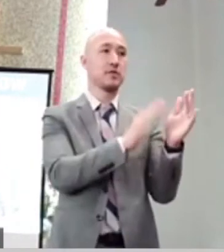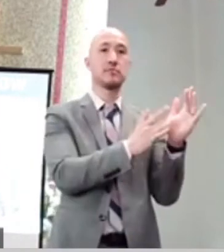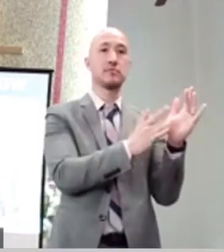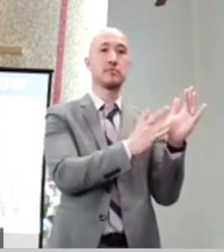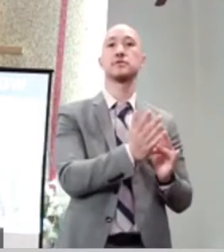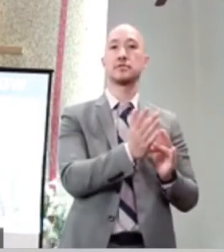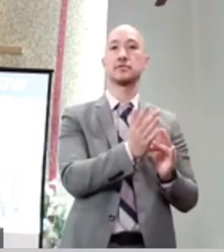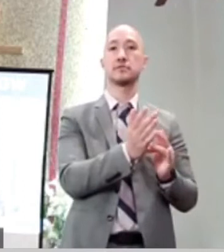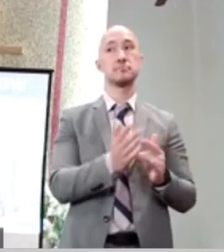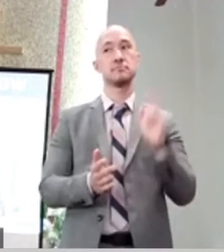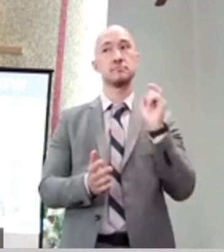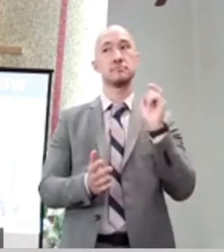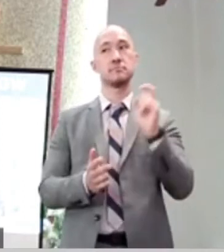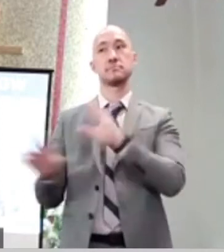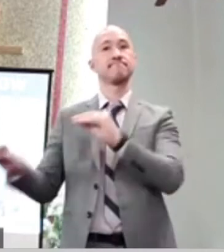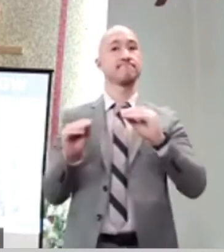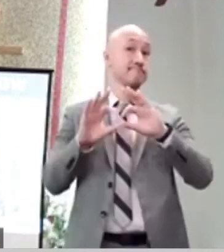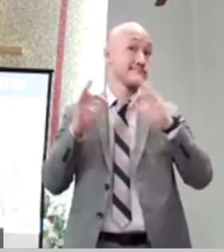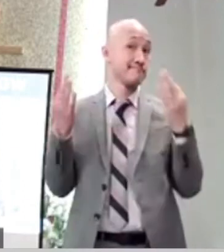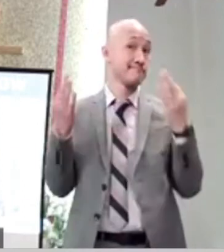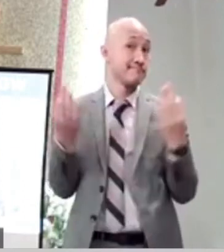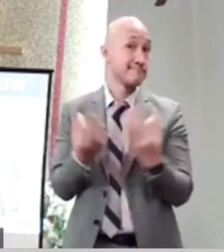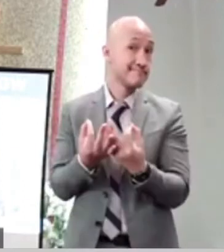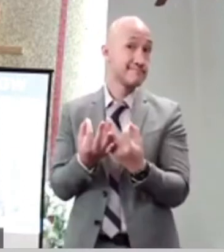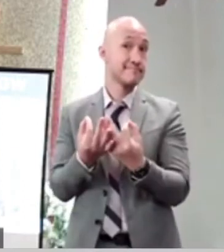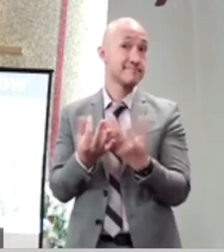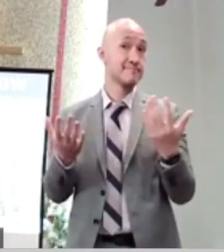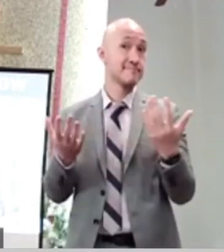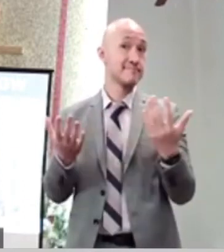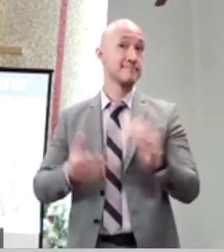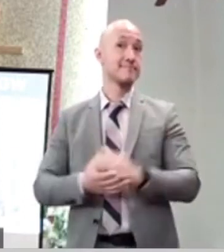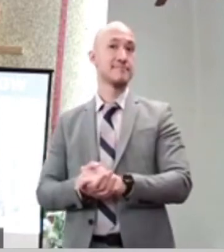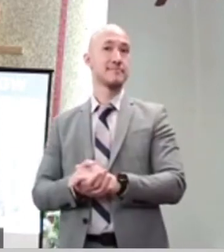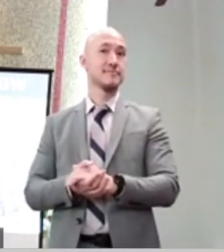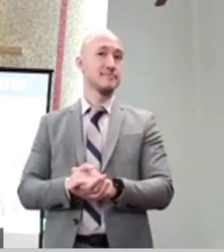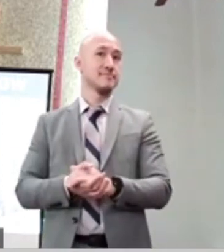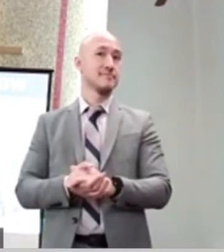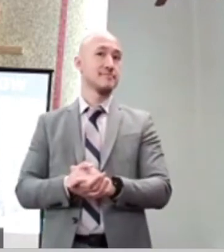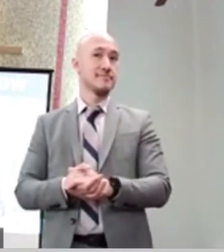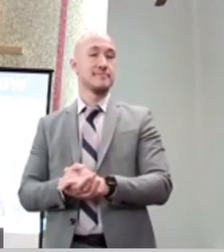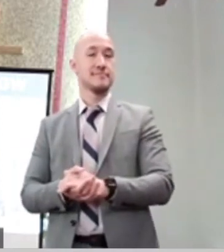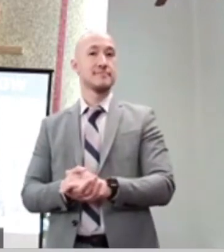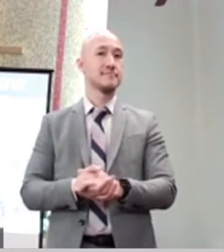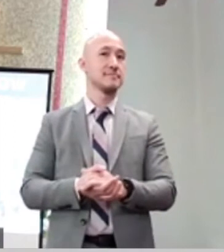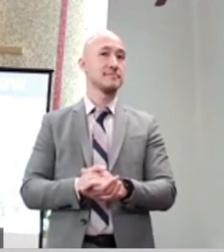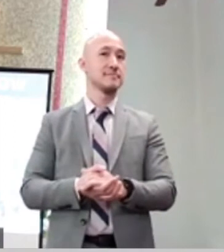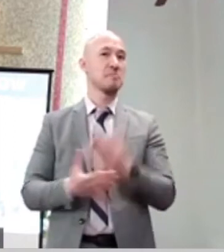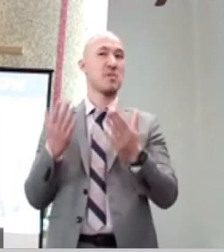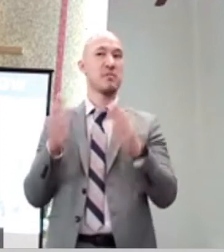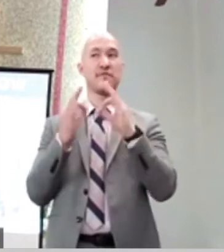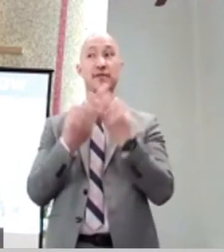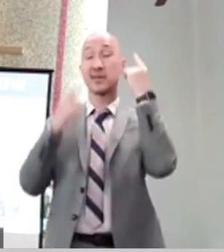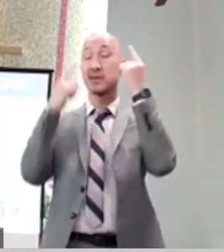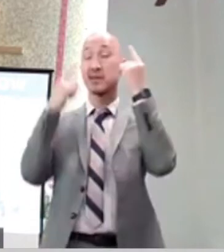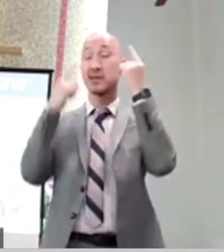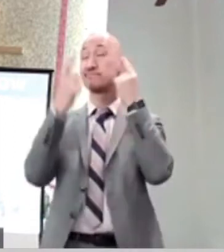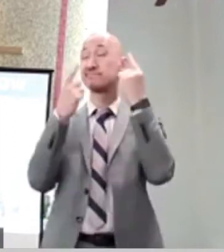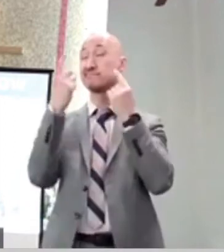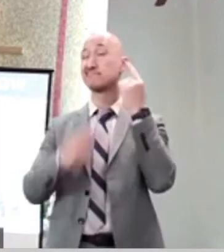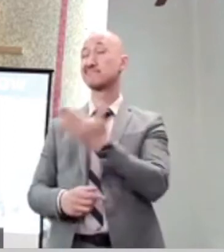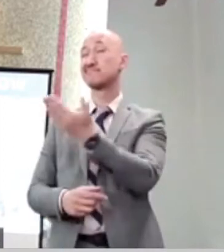effects down the line. They probably thought that you would be going off the deep end if you did something like that. Not to mention